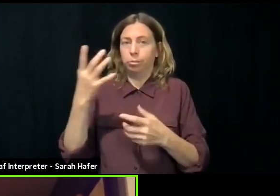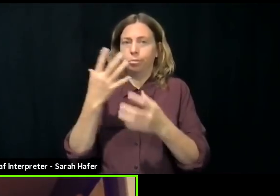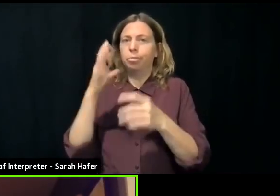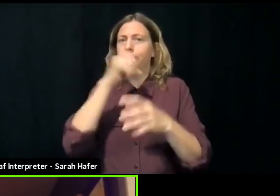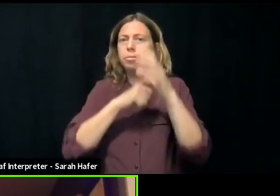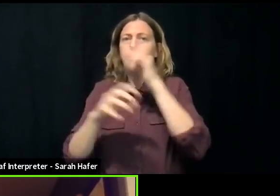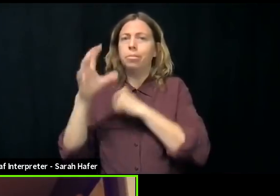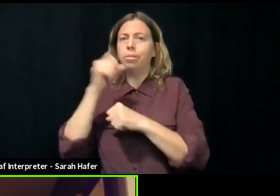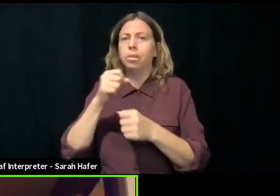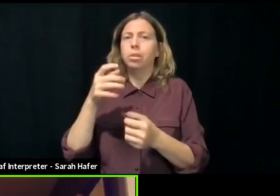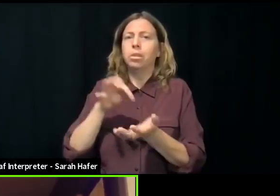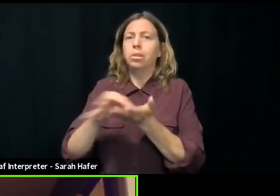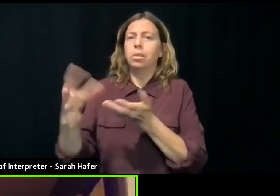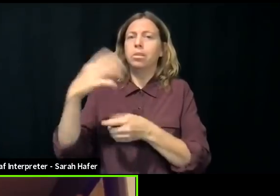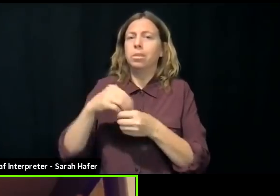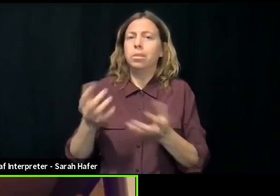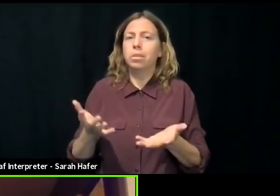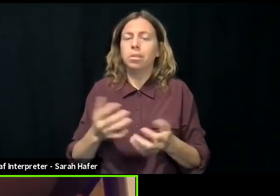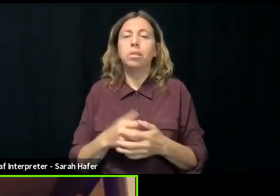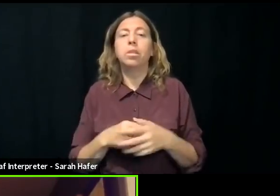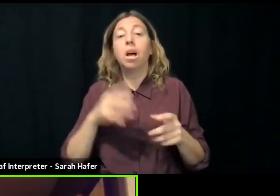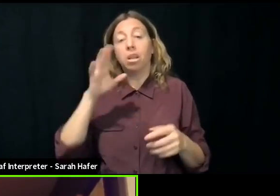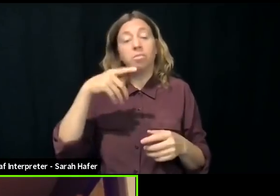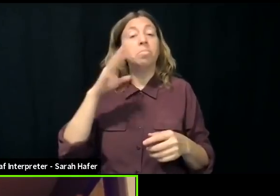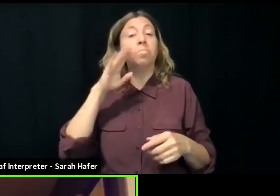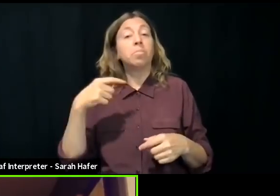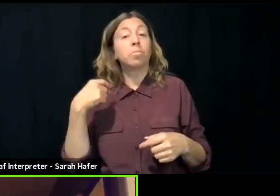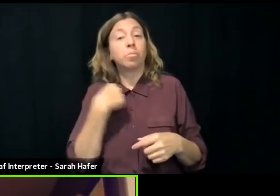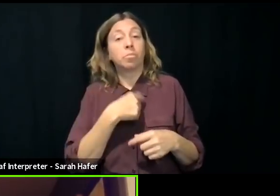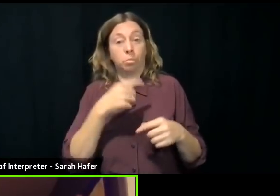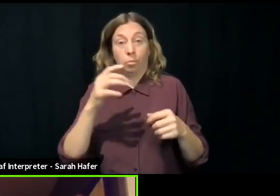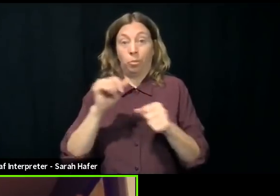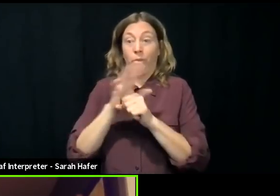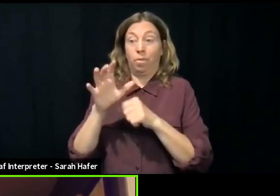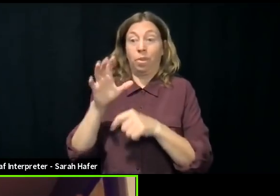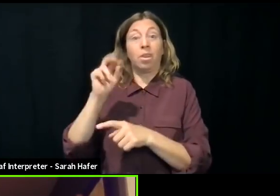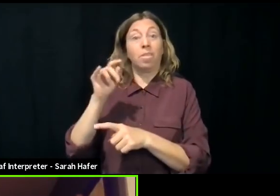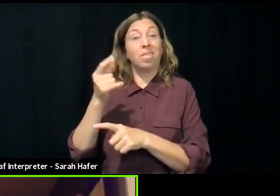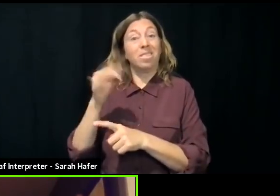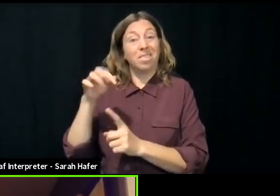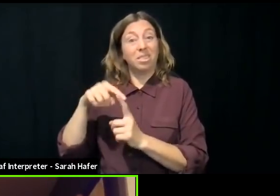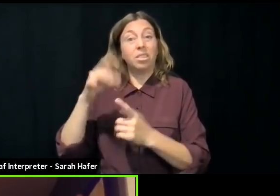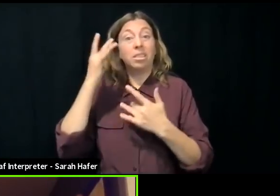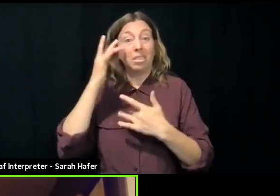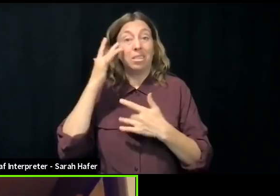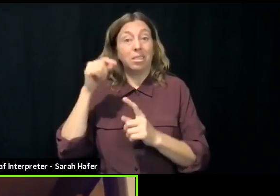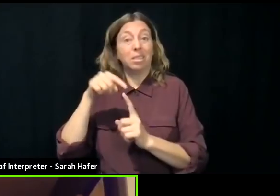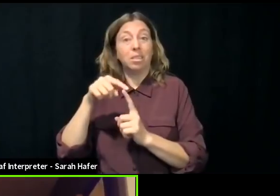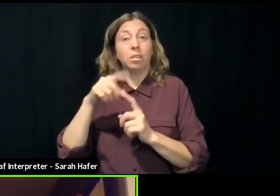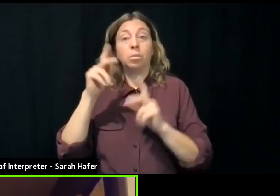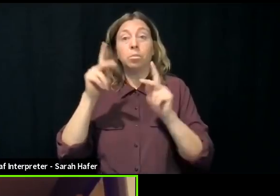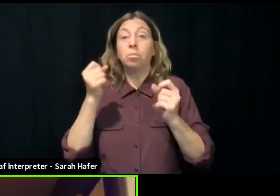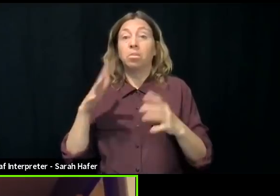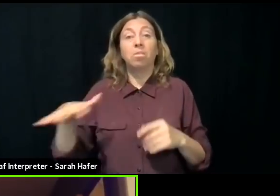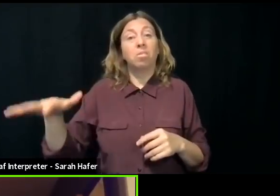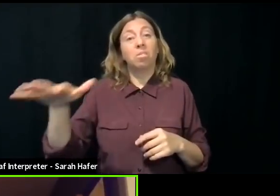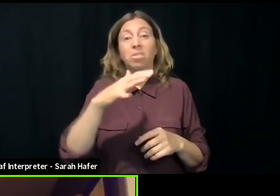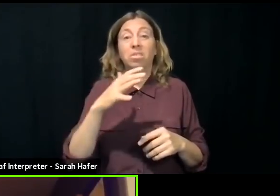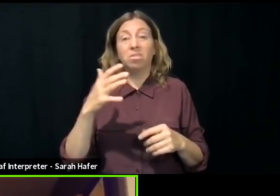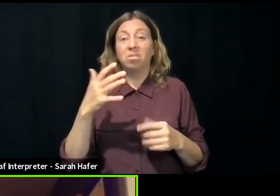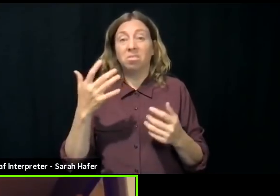SARS-CoV-2 viral infections, COVID-19, many people never have symptoms or very mild symptoms that they might not seek